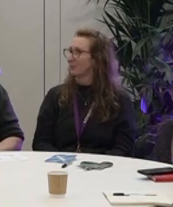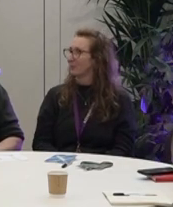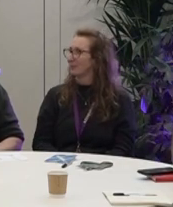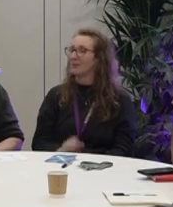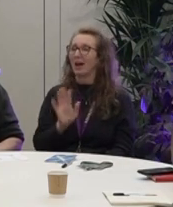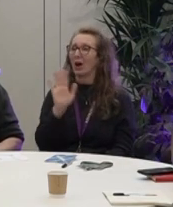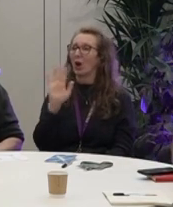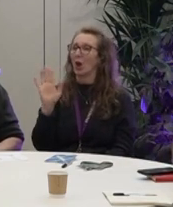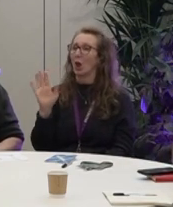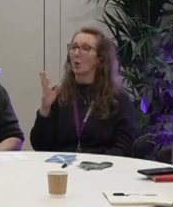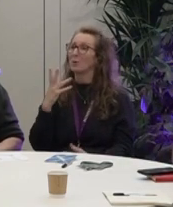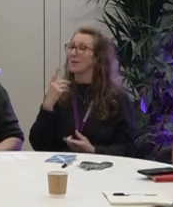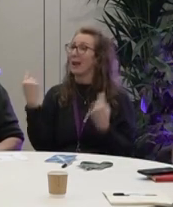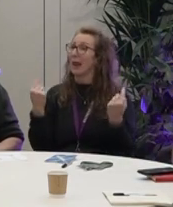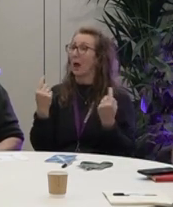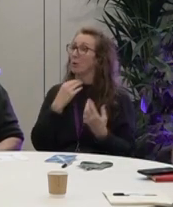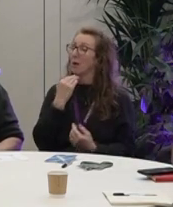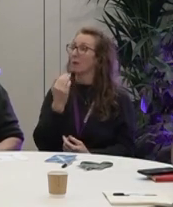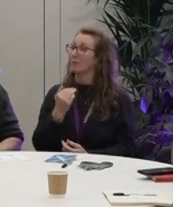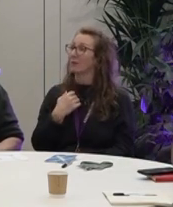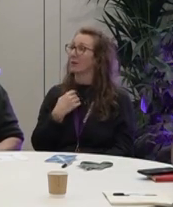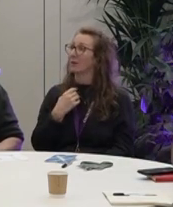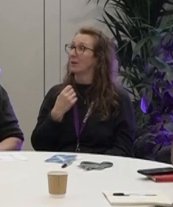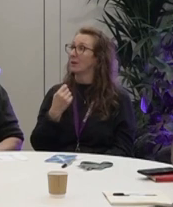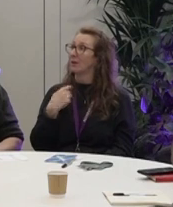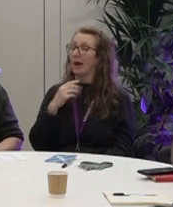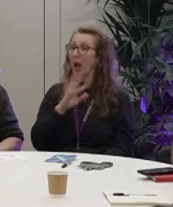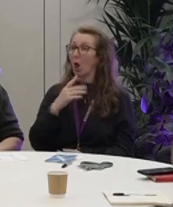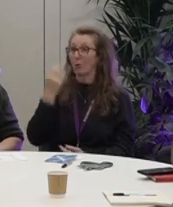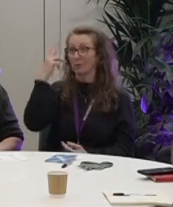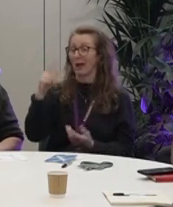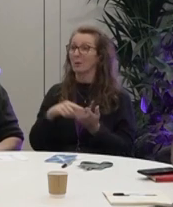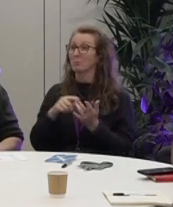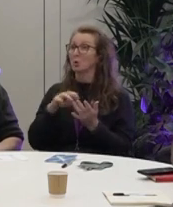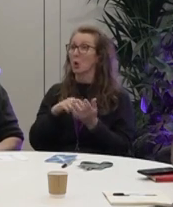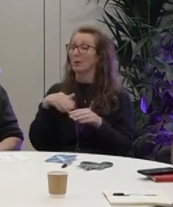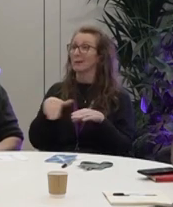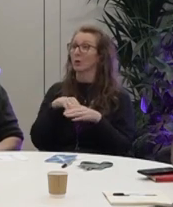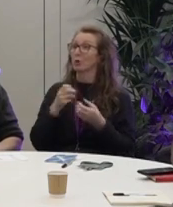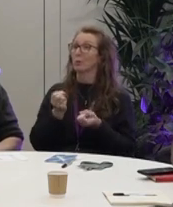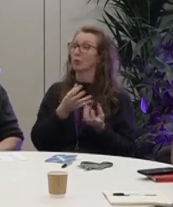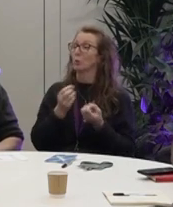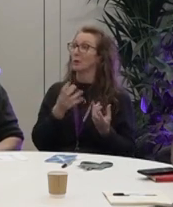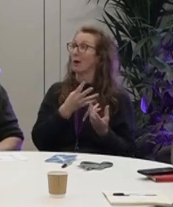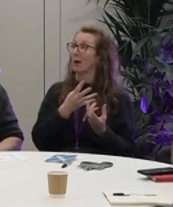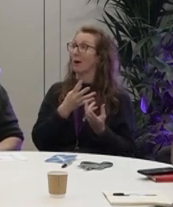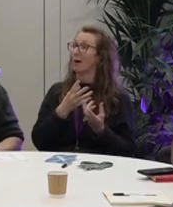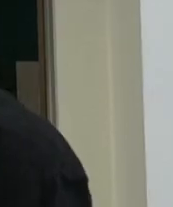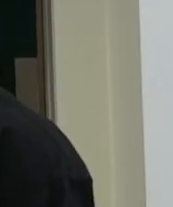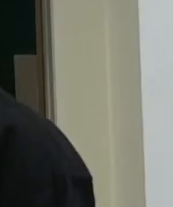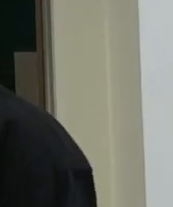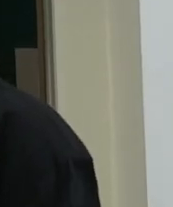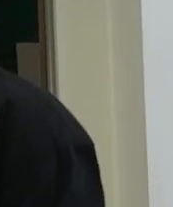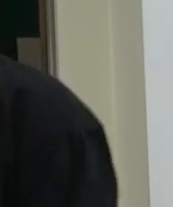Hello, everyone. Is this loud enough? Yeah? Okay. Hi, everyone. My name is Tony. I am the inclusion producer on Bristol and Bath Creative R&D and part of